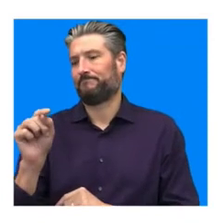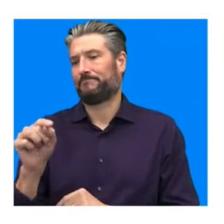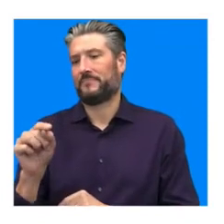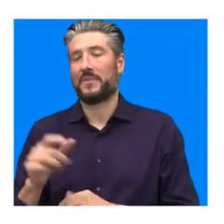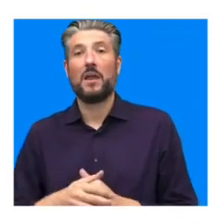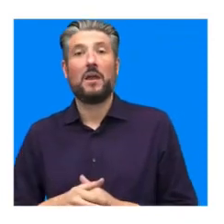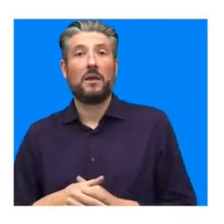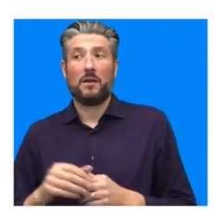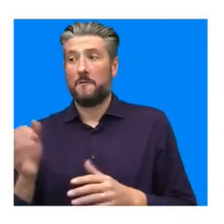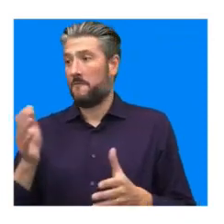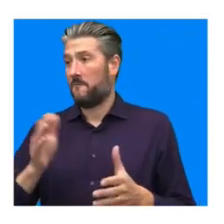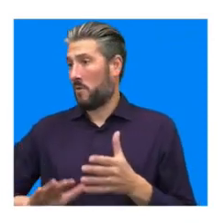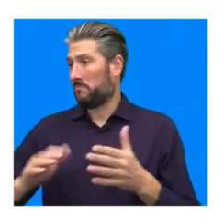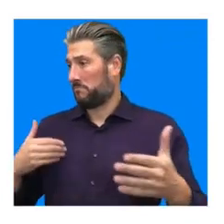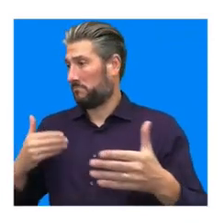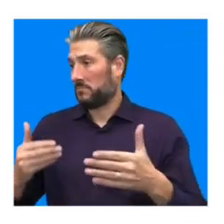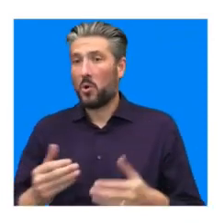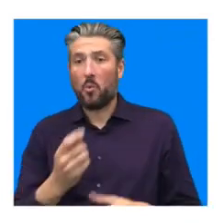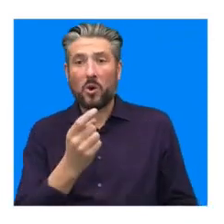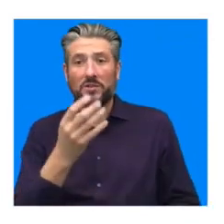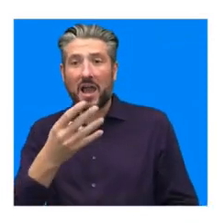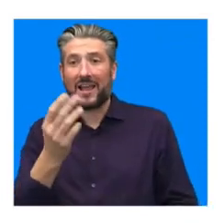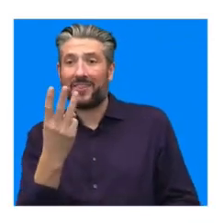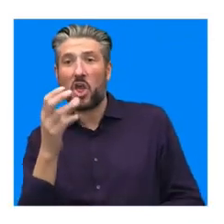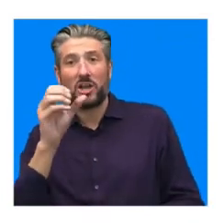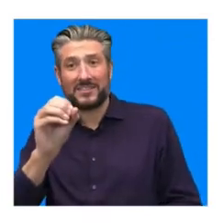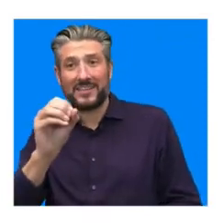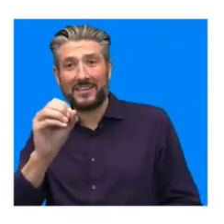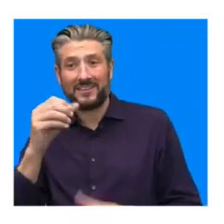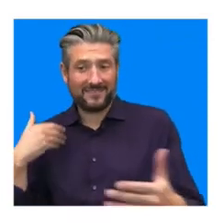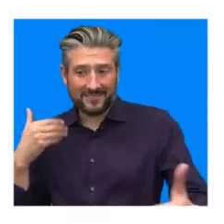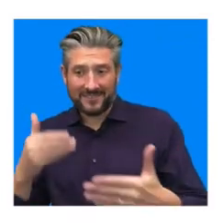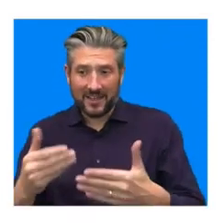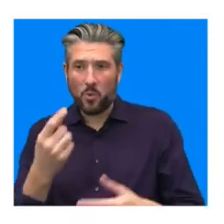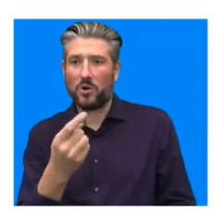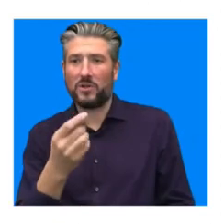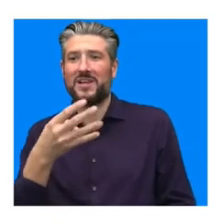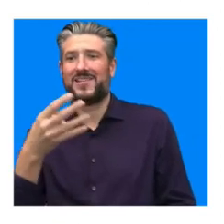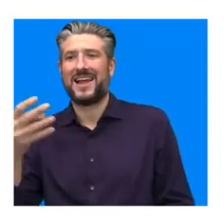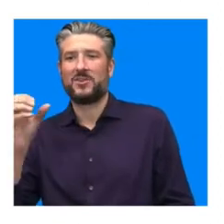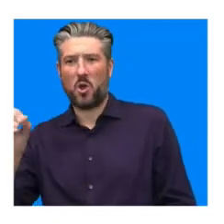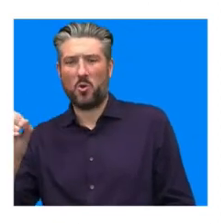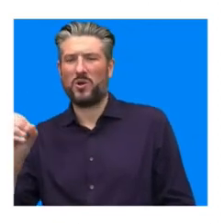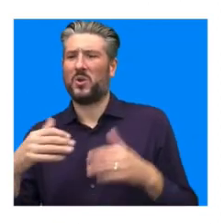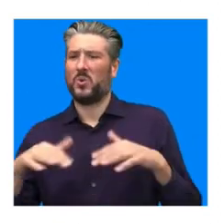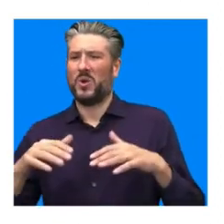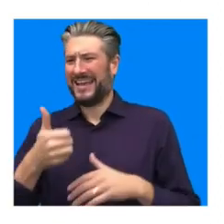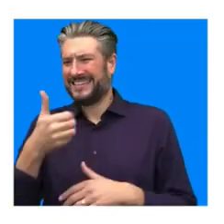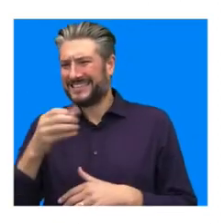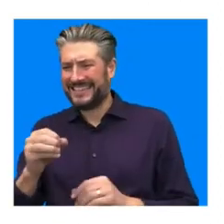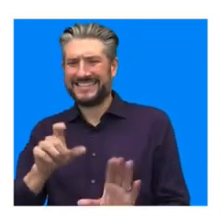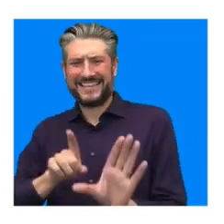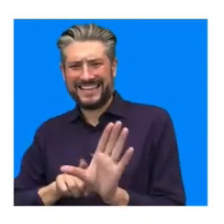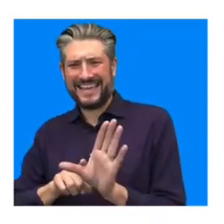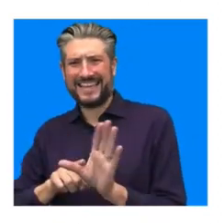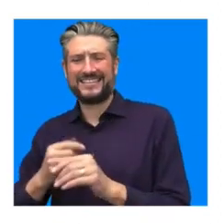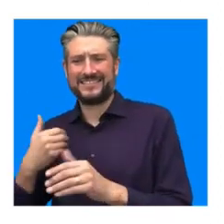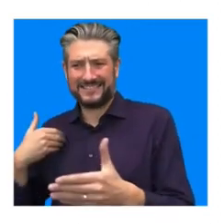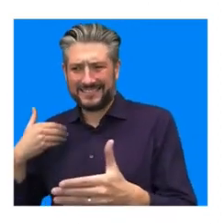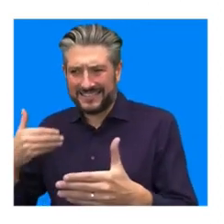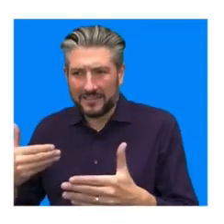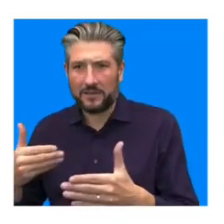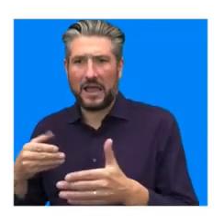to 1990, 60 years to make television accessible. And when I moved from public broadcasting